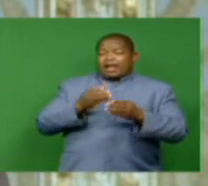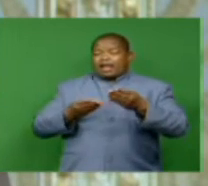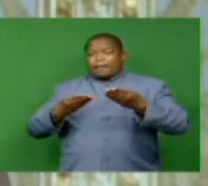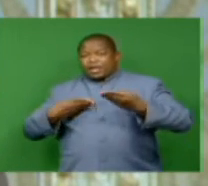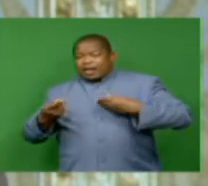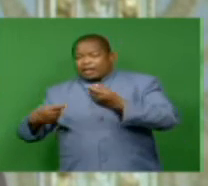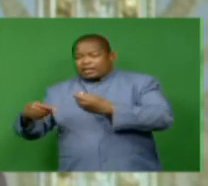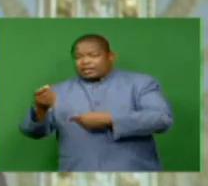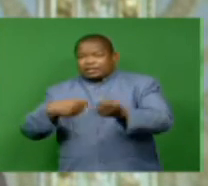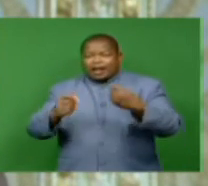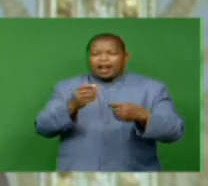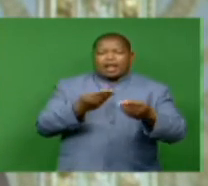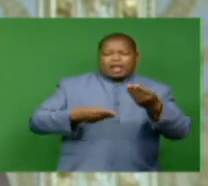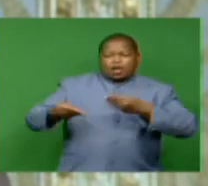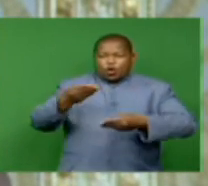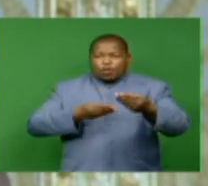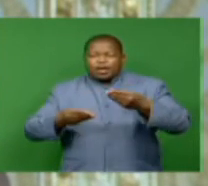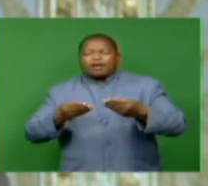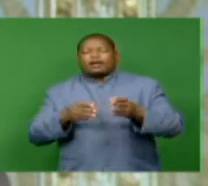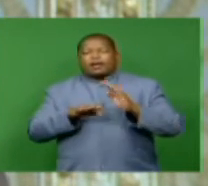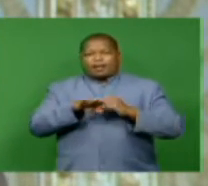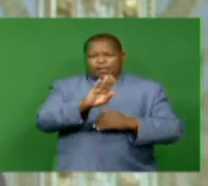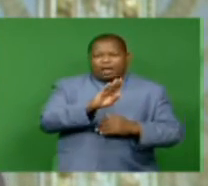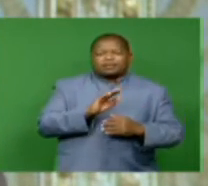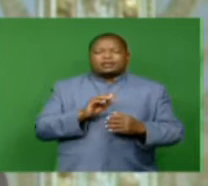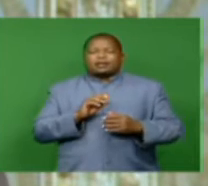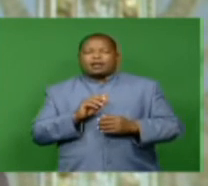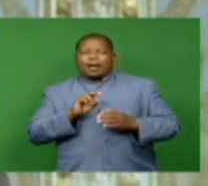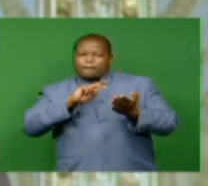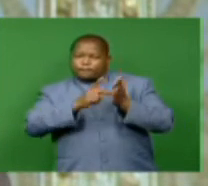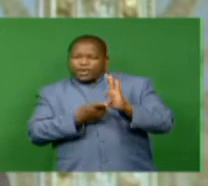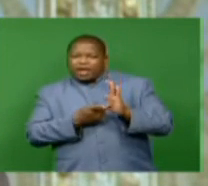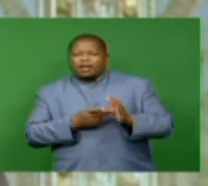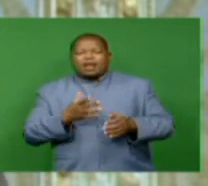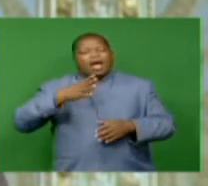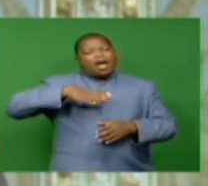technologies and to enhance strategic partnerships